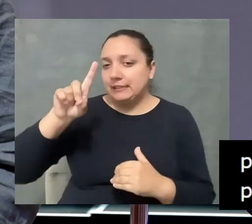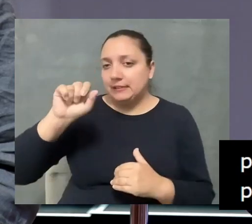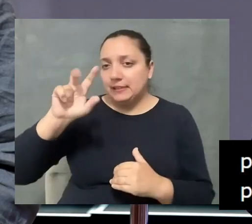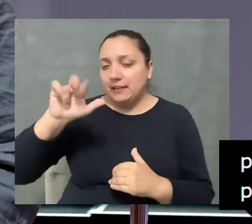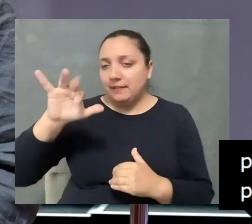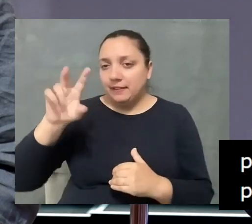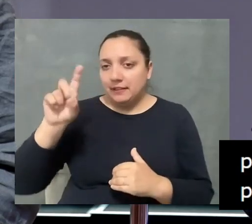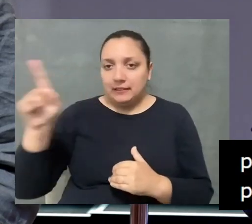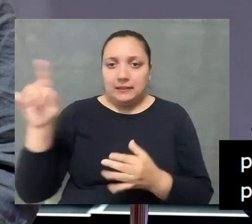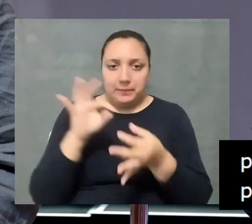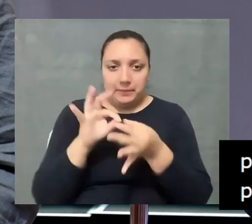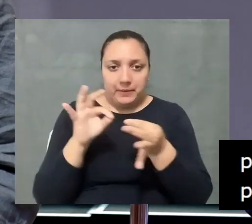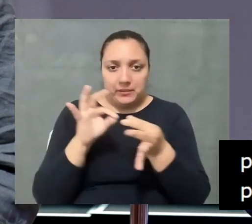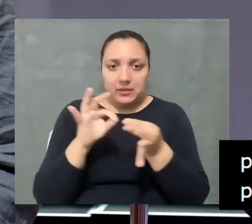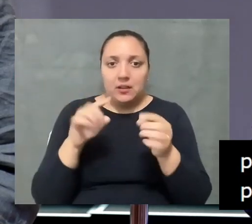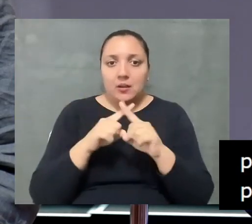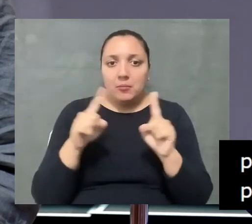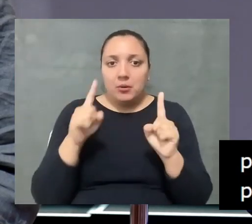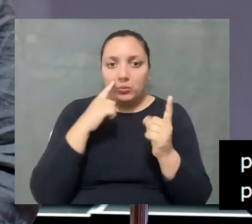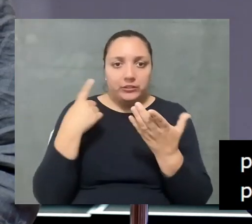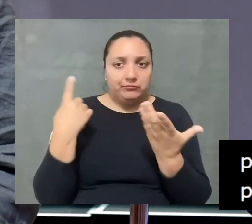that support